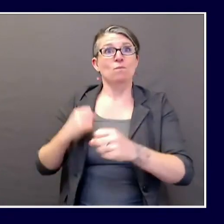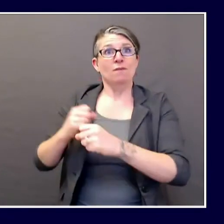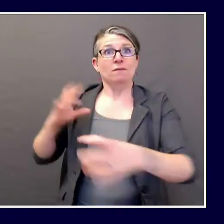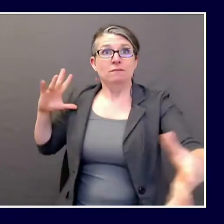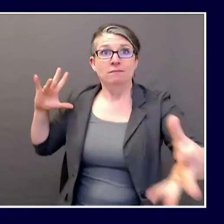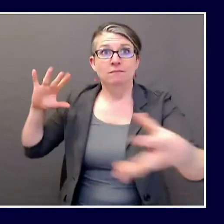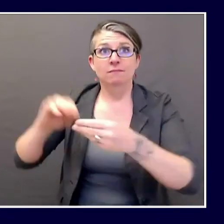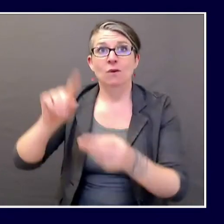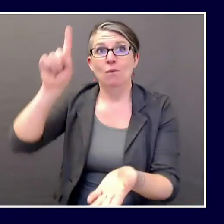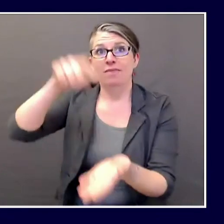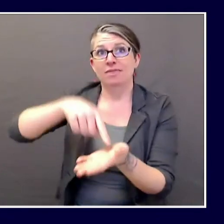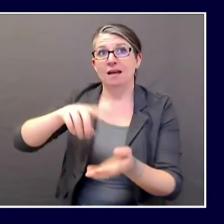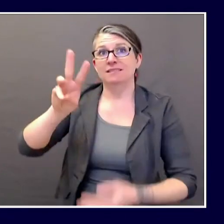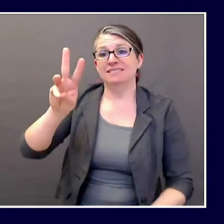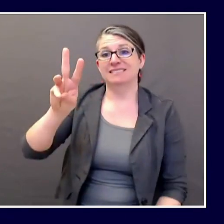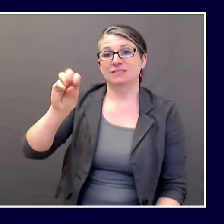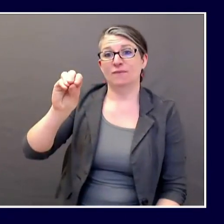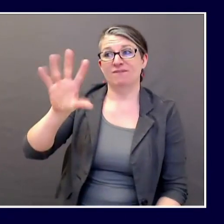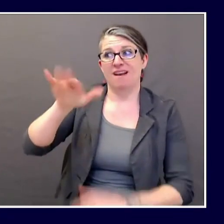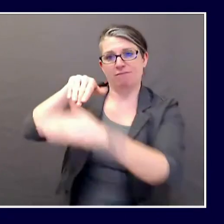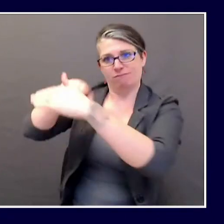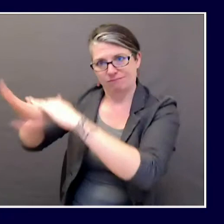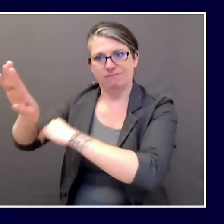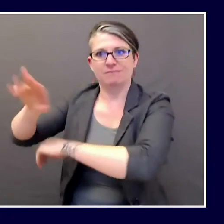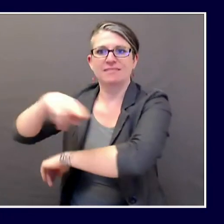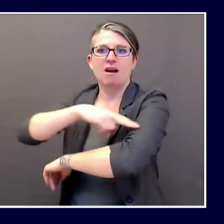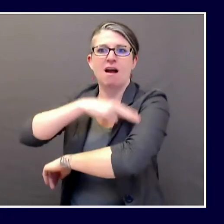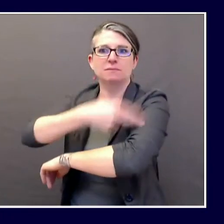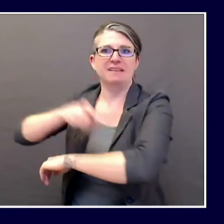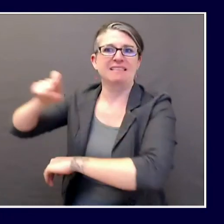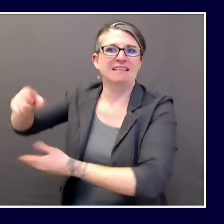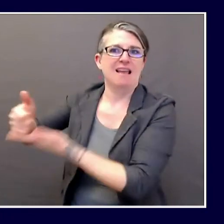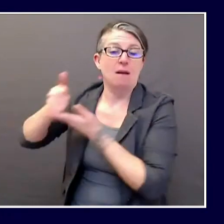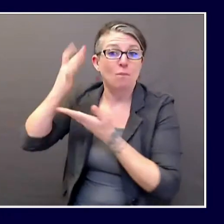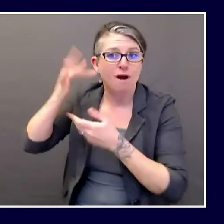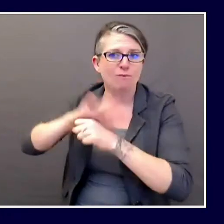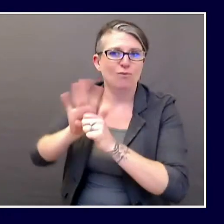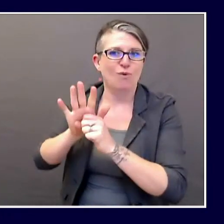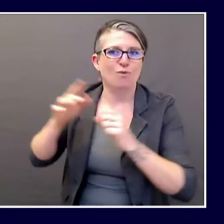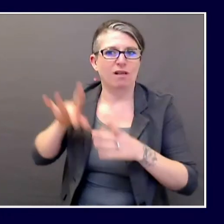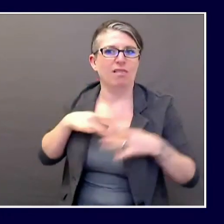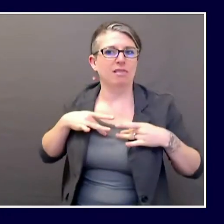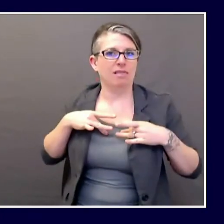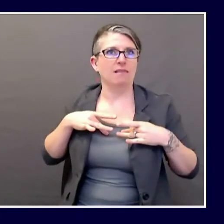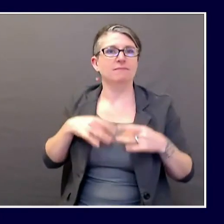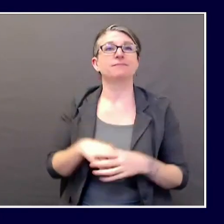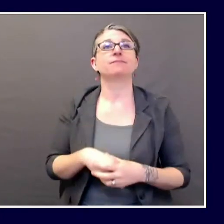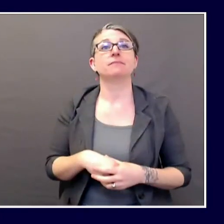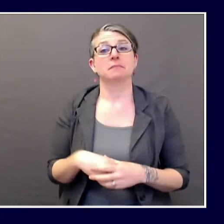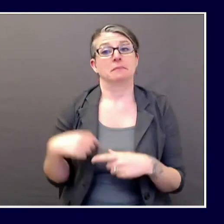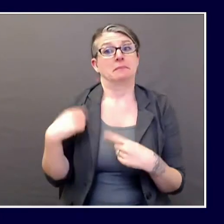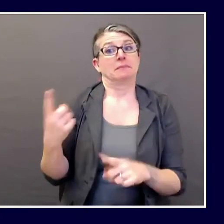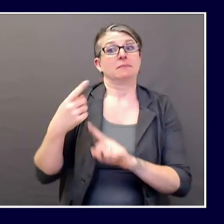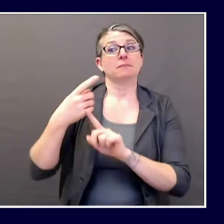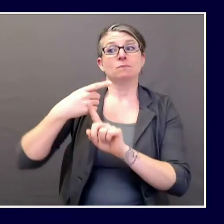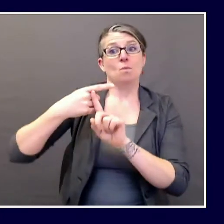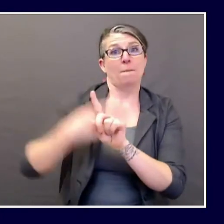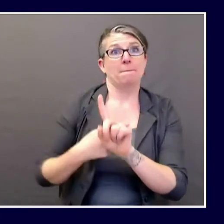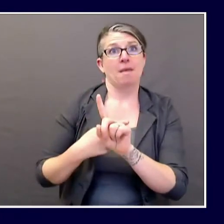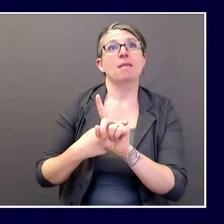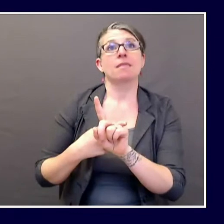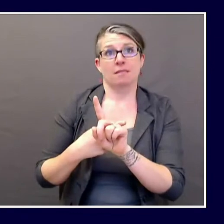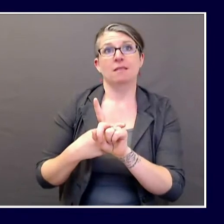1,605 people have been hospitalized. And just in the past 30 days alone, 93 people have been